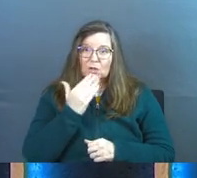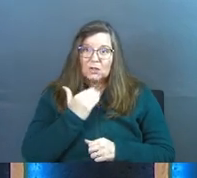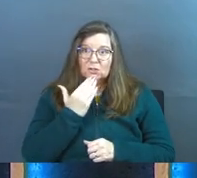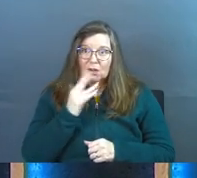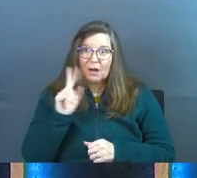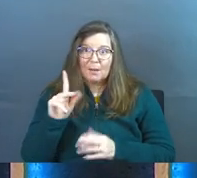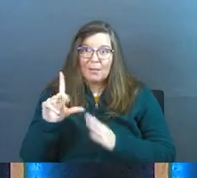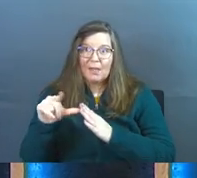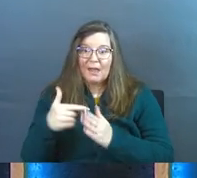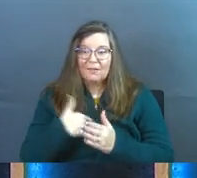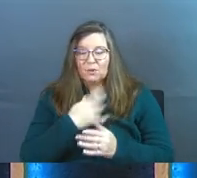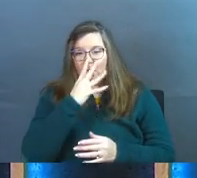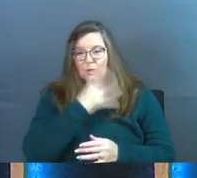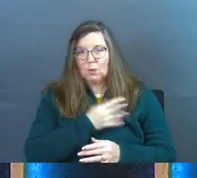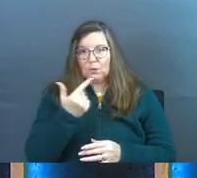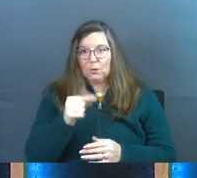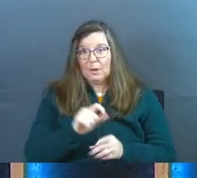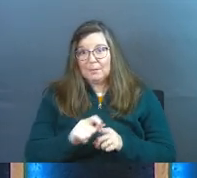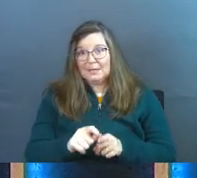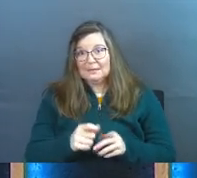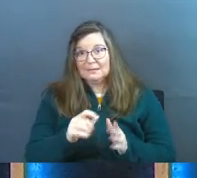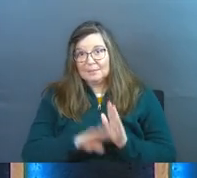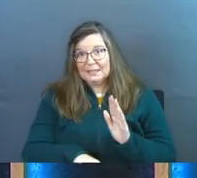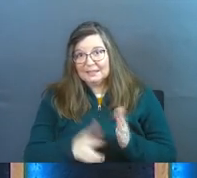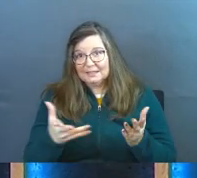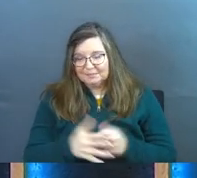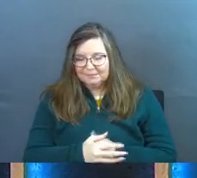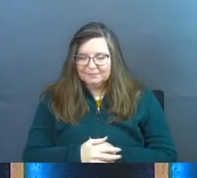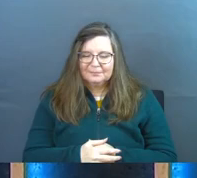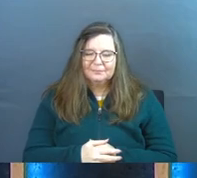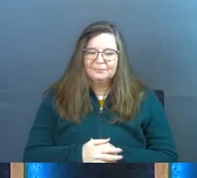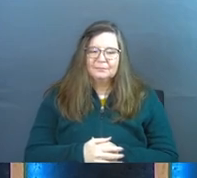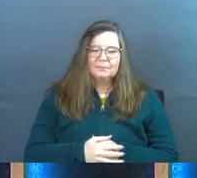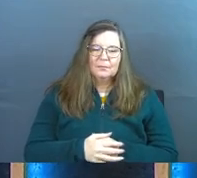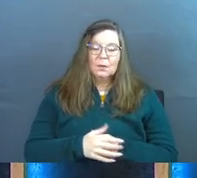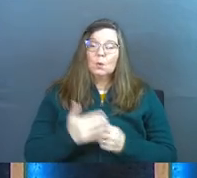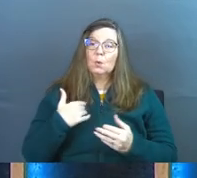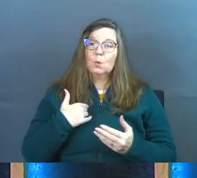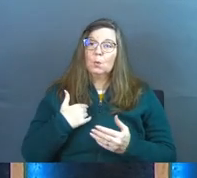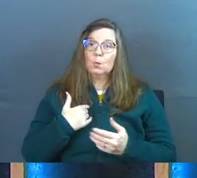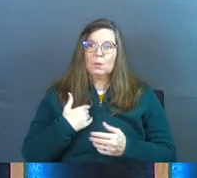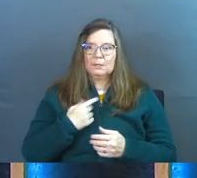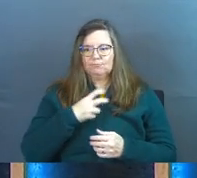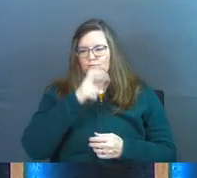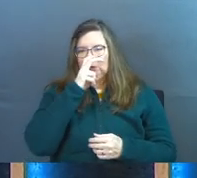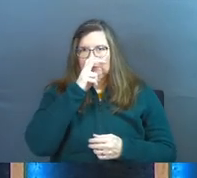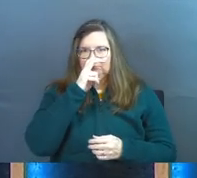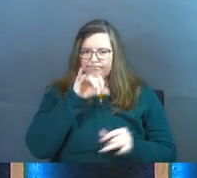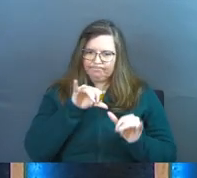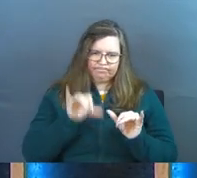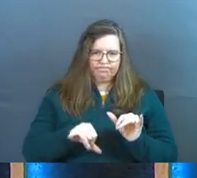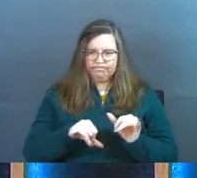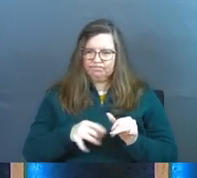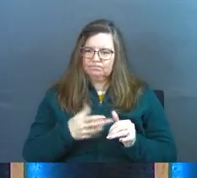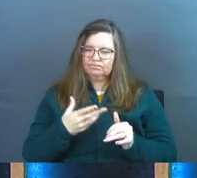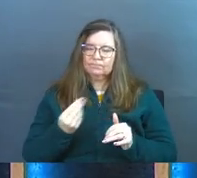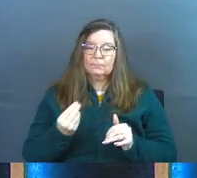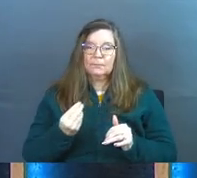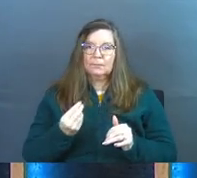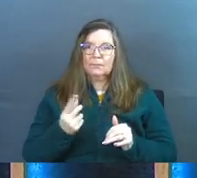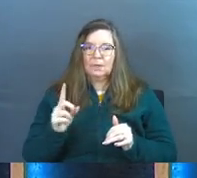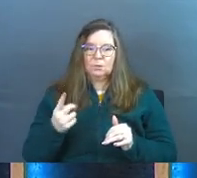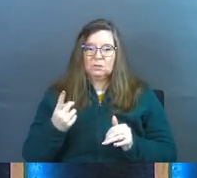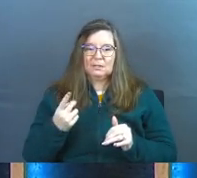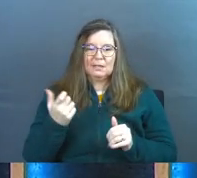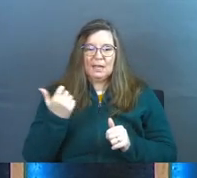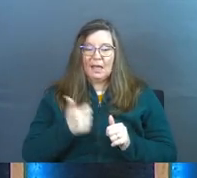sugar yourself up after you ignored the green beans, basically. Yeah. And so we held to it, man, and we were hardcore. And it was